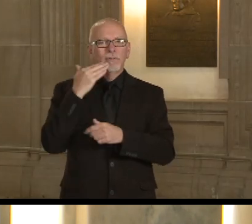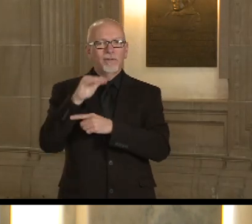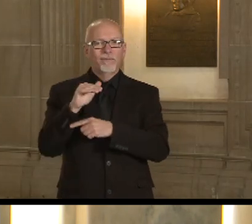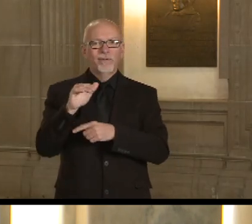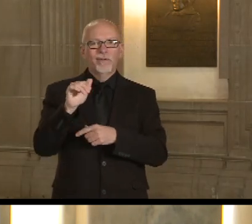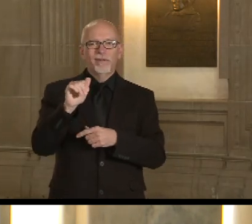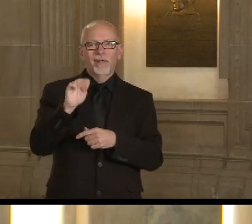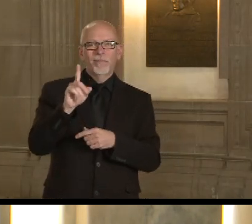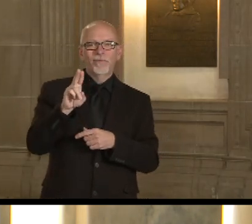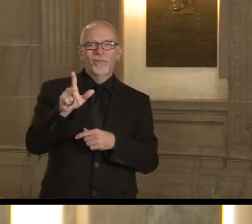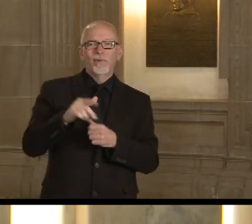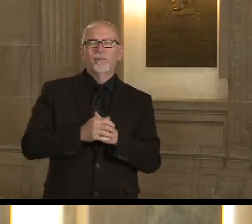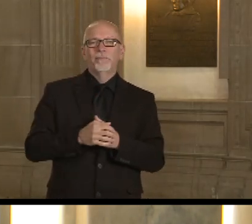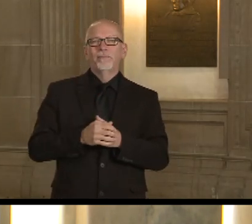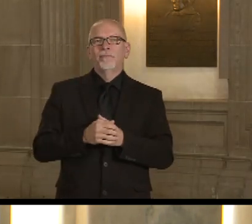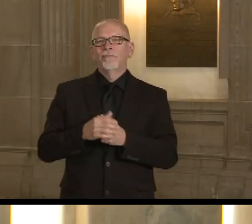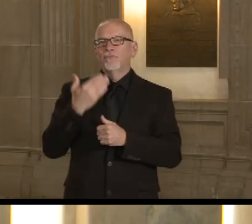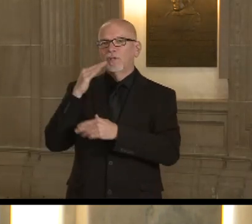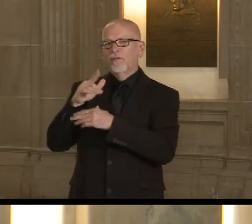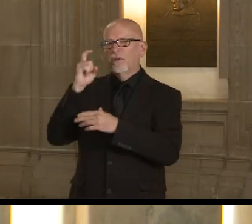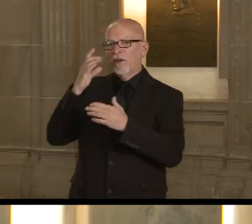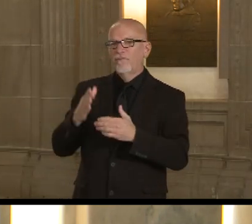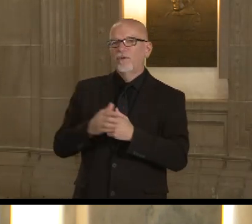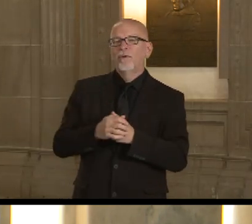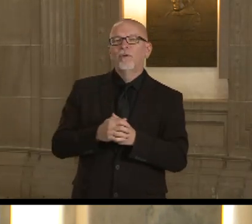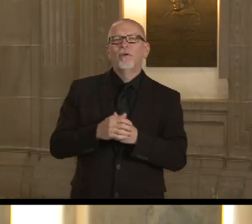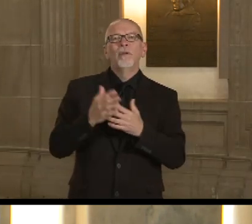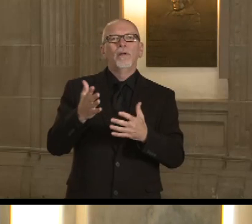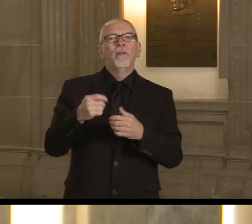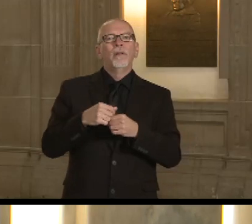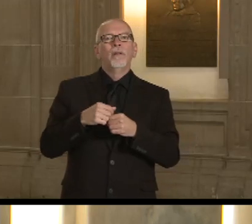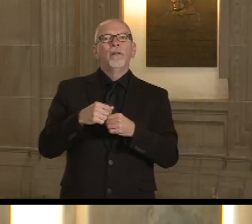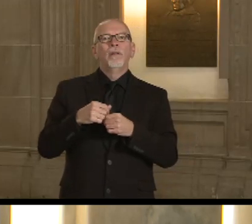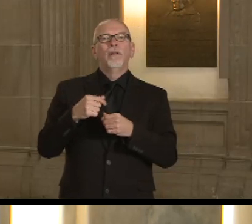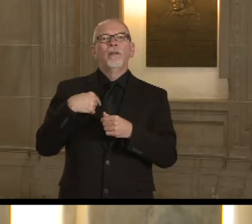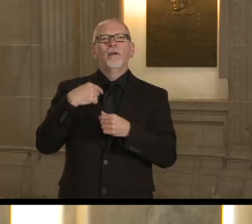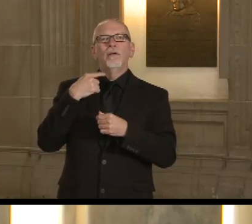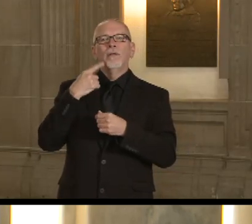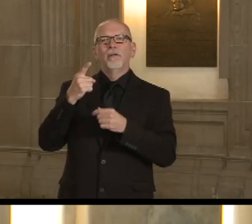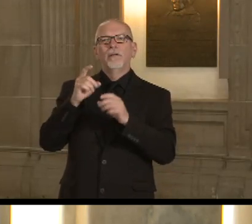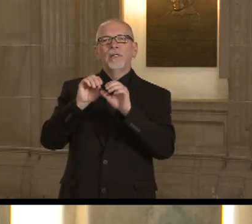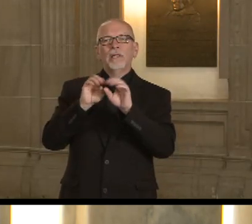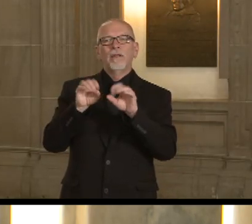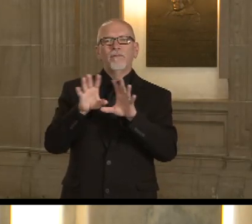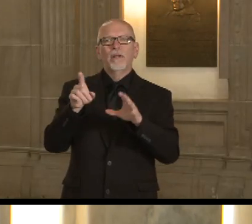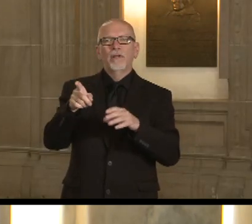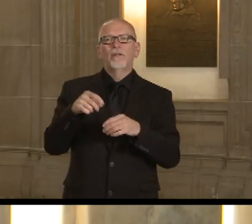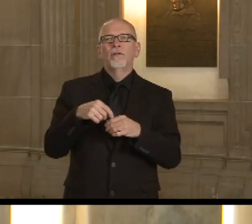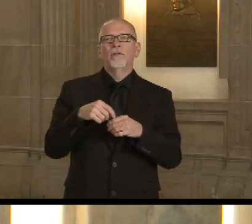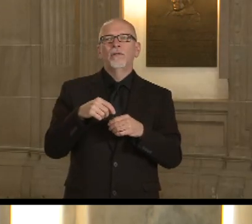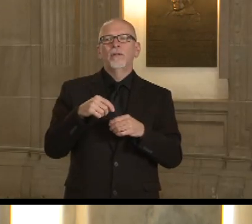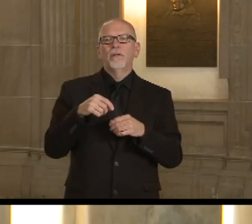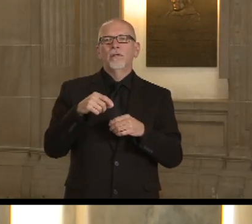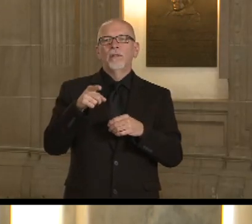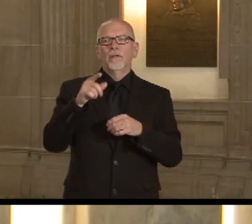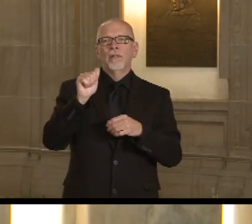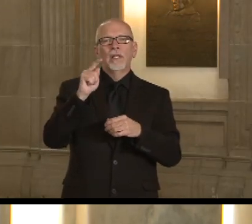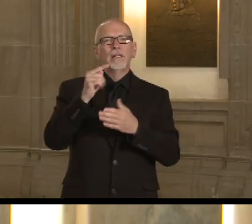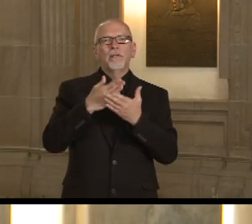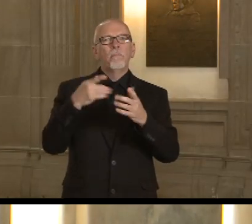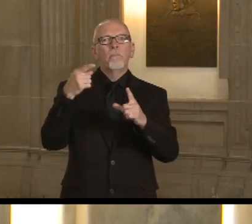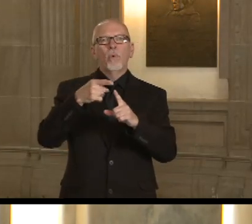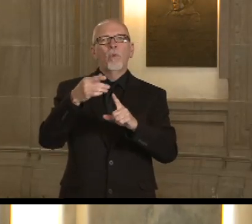Afternoon, Abdul. Good afternoon, Governor. Something to try to get a little bit of clarification on. At what